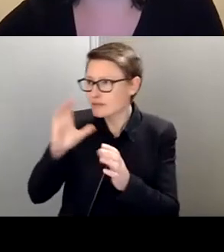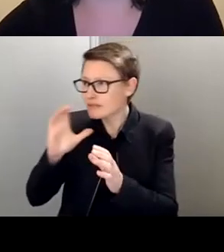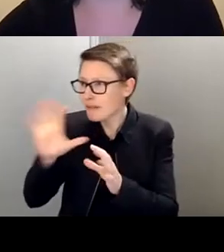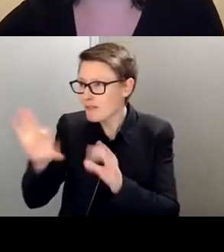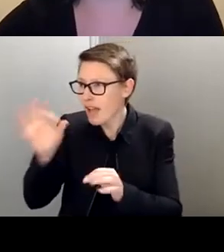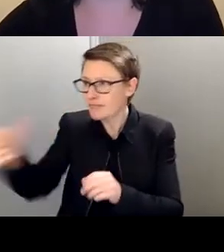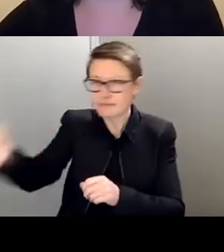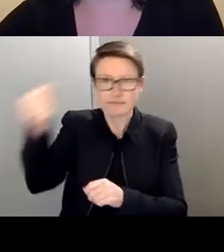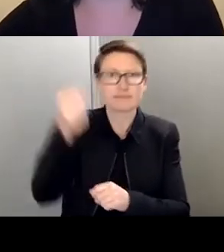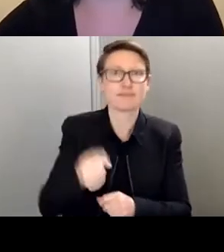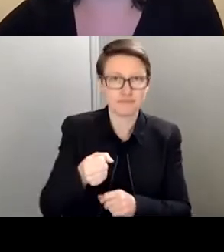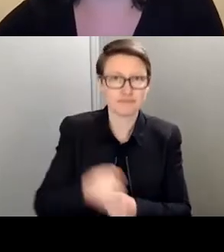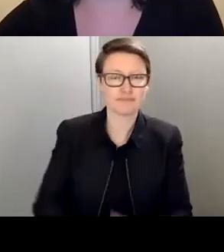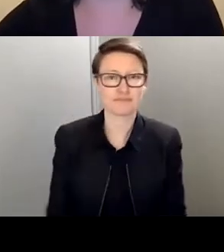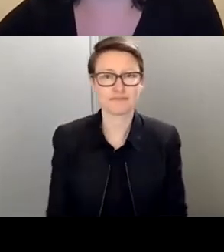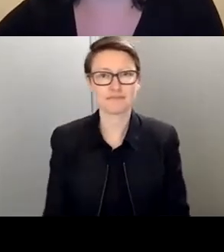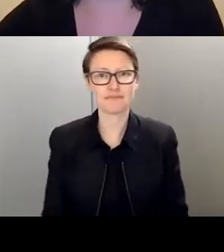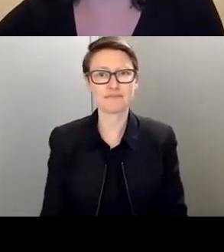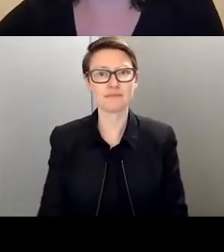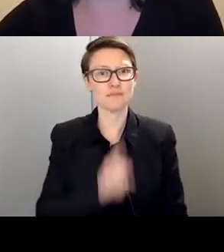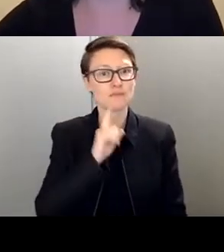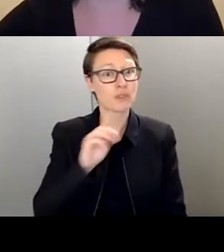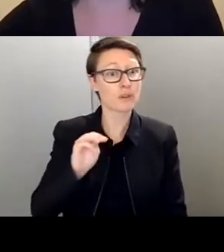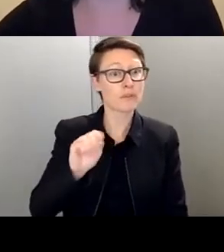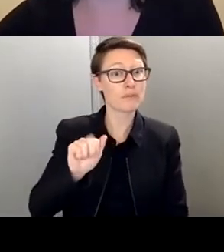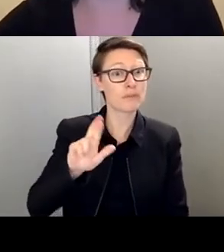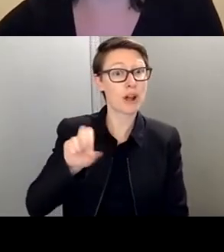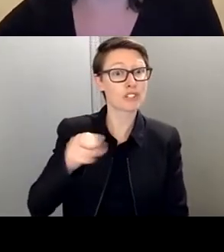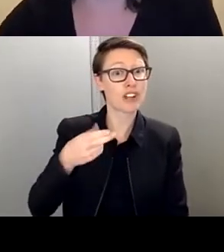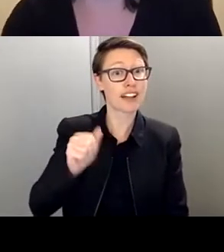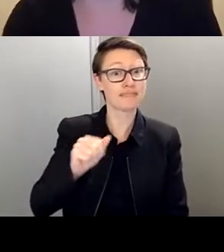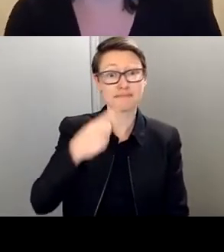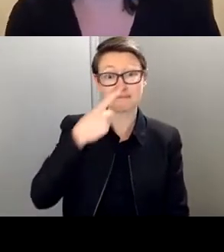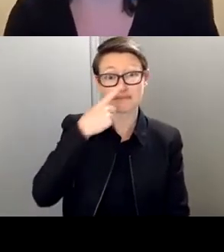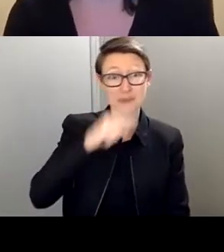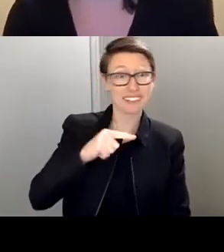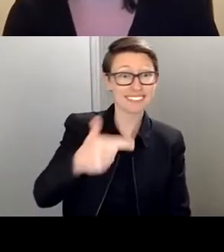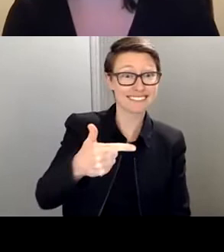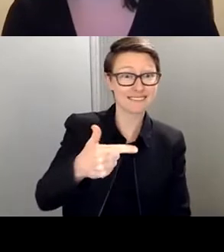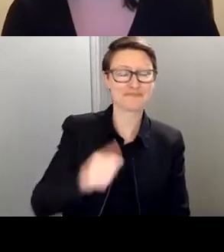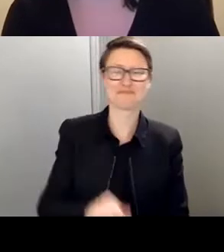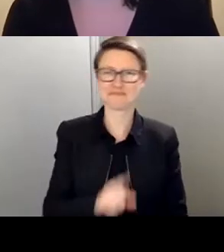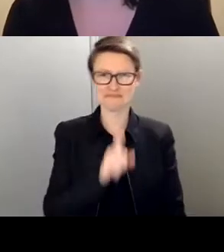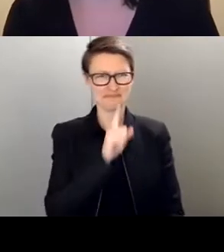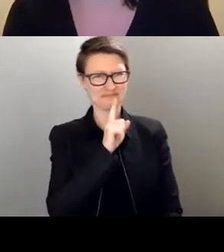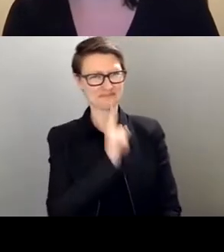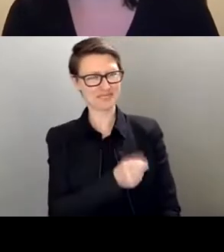Absolutely. And then Marcia, do you mind if I go to you next? No, not at all.